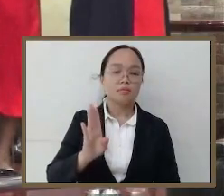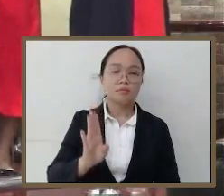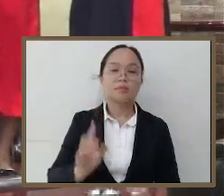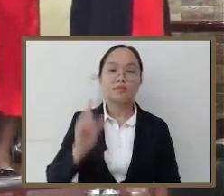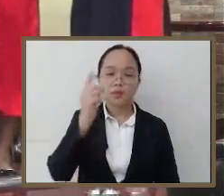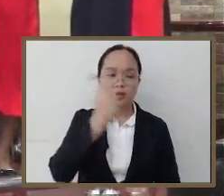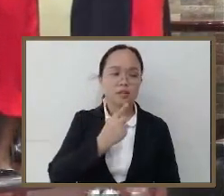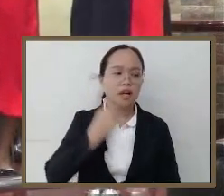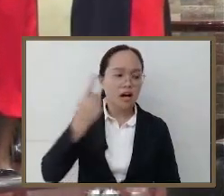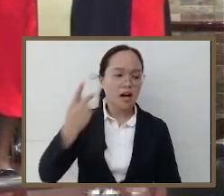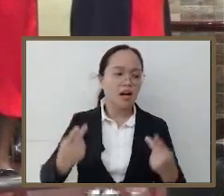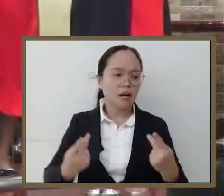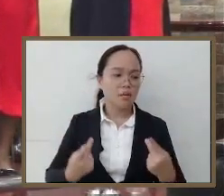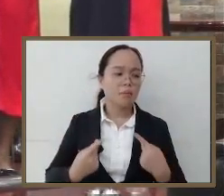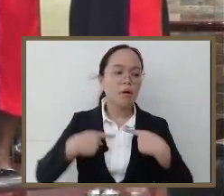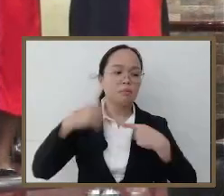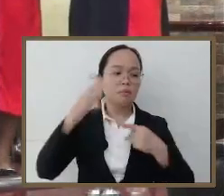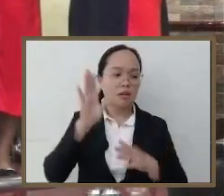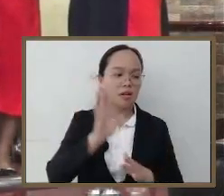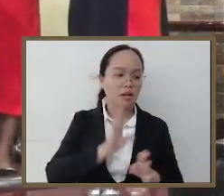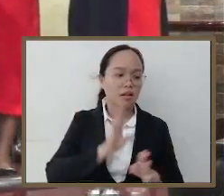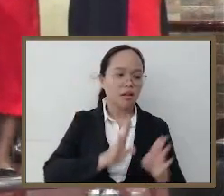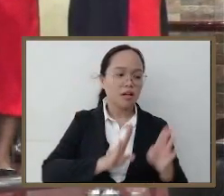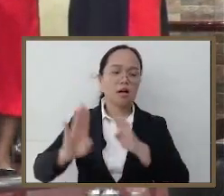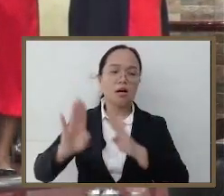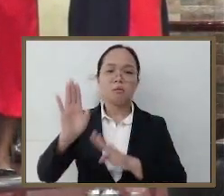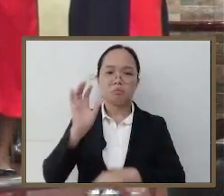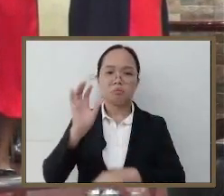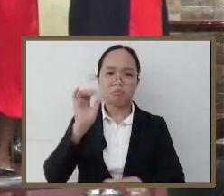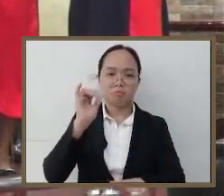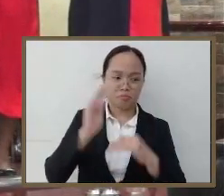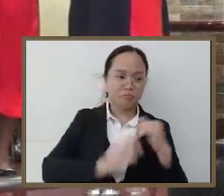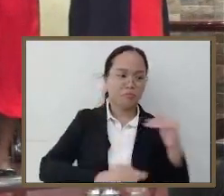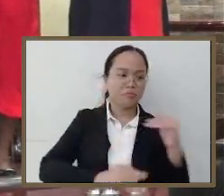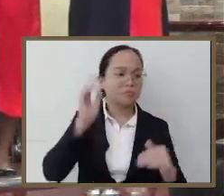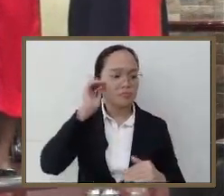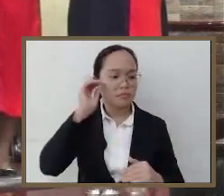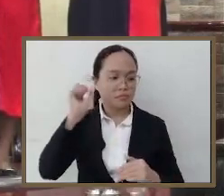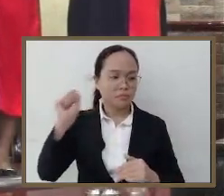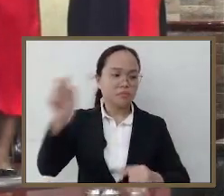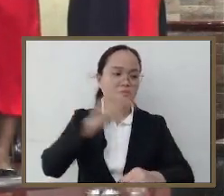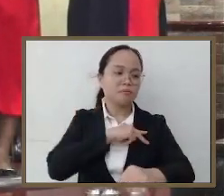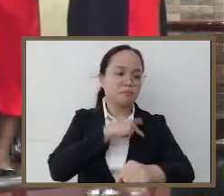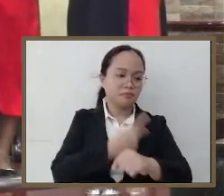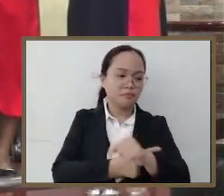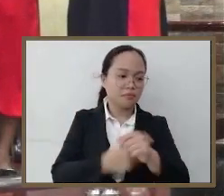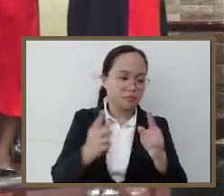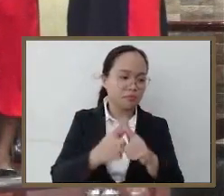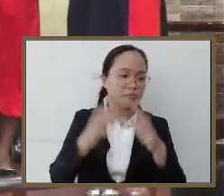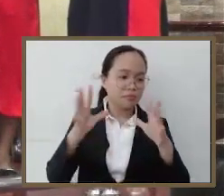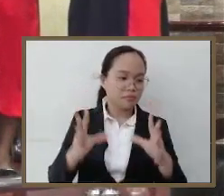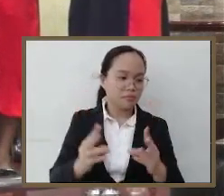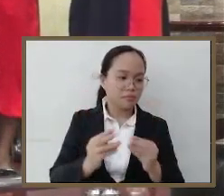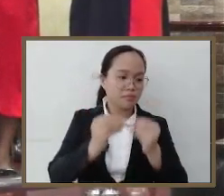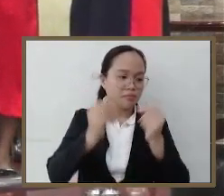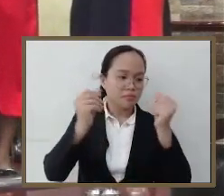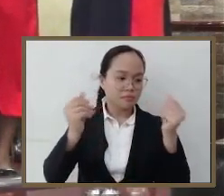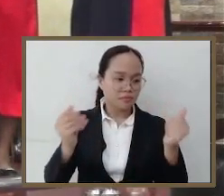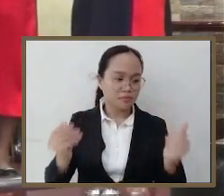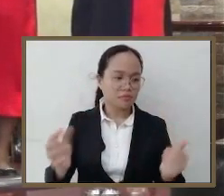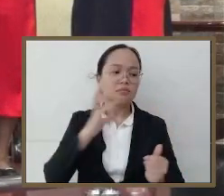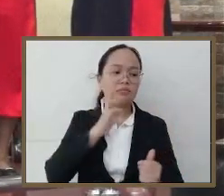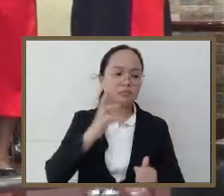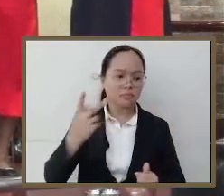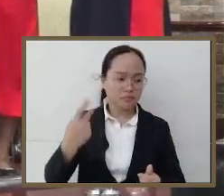God who got a problem Beyond power to Soul